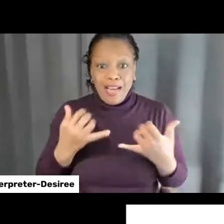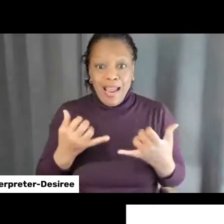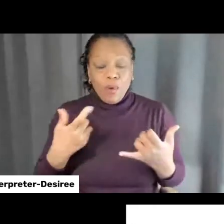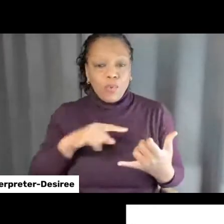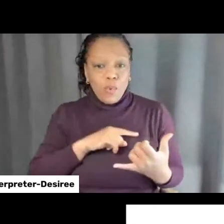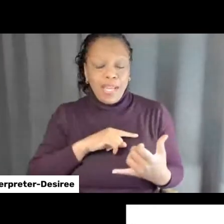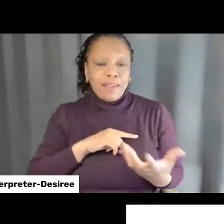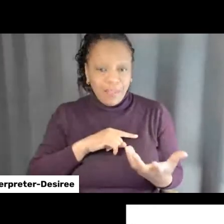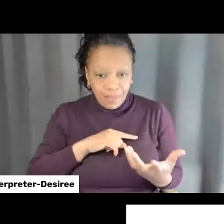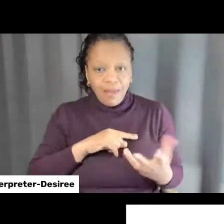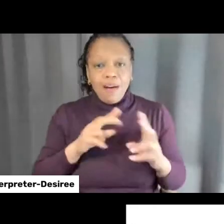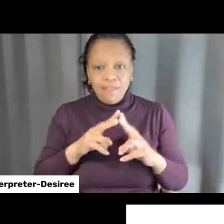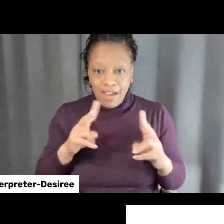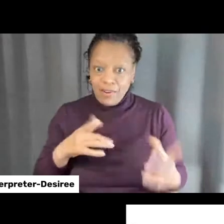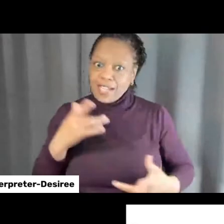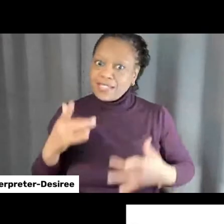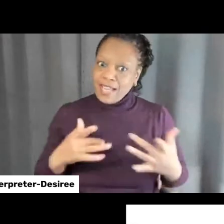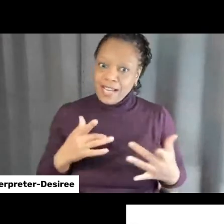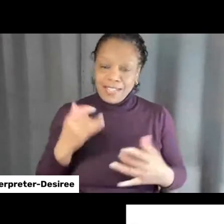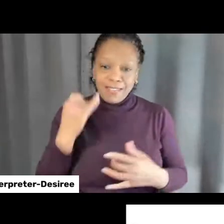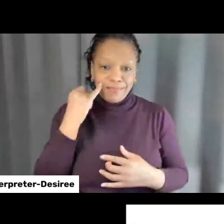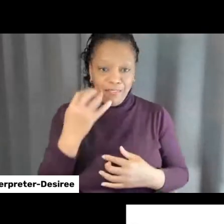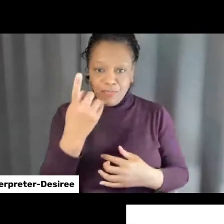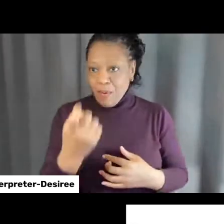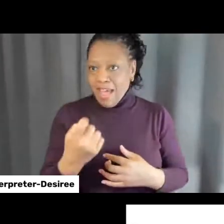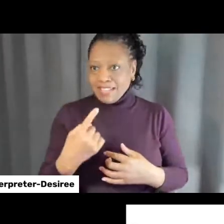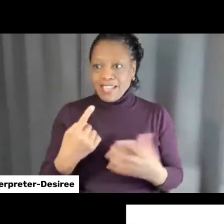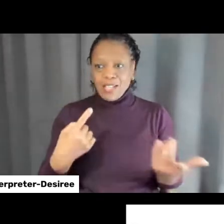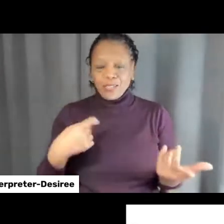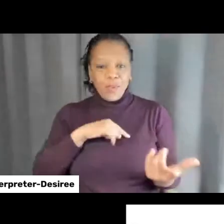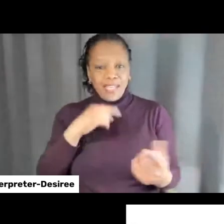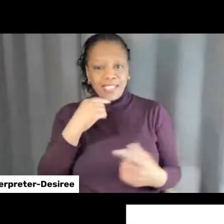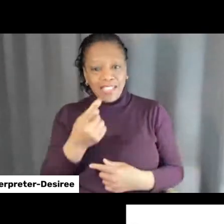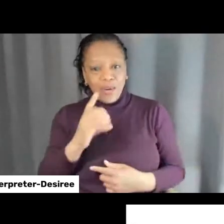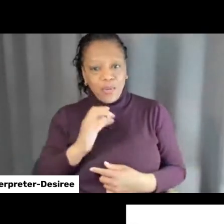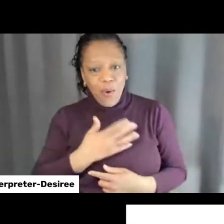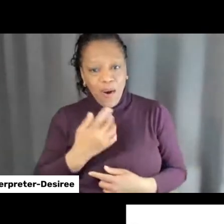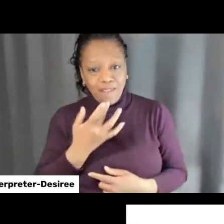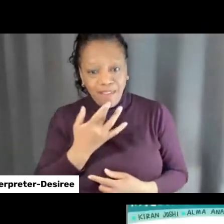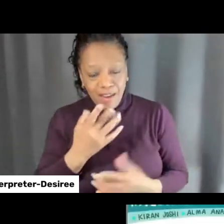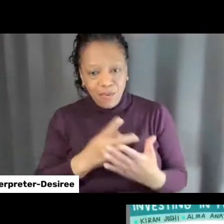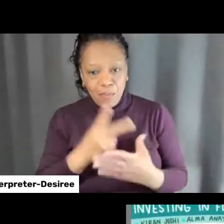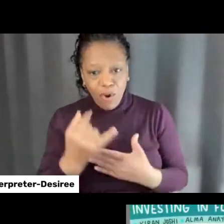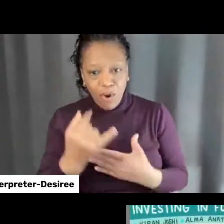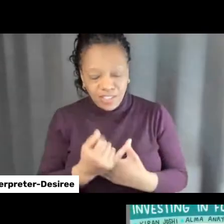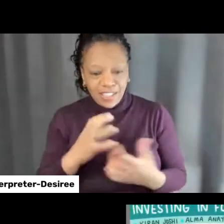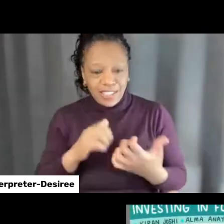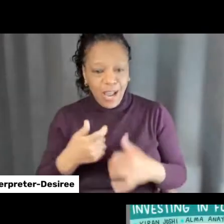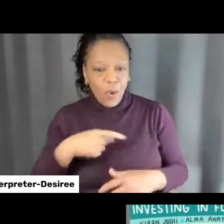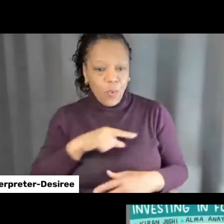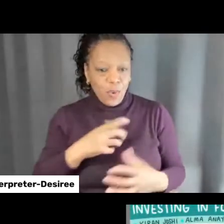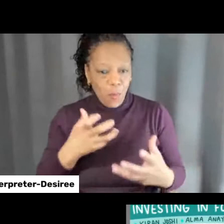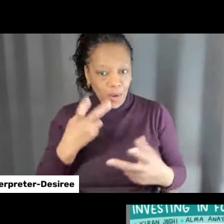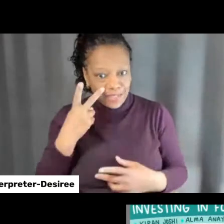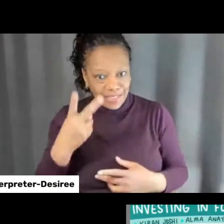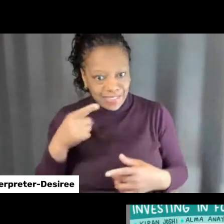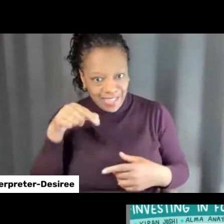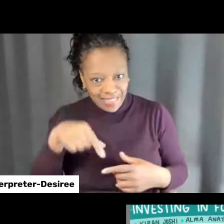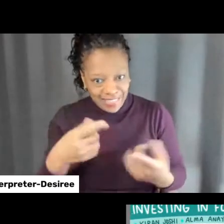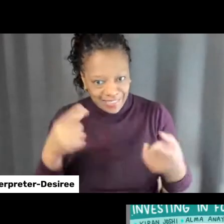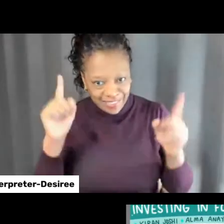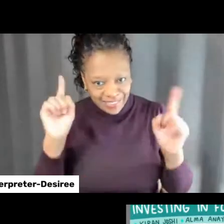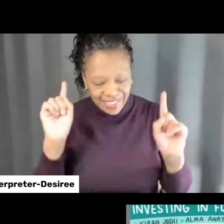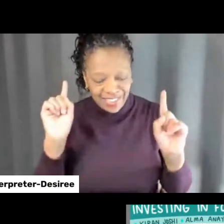any of the three of us, we can tell you some of our favorite projects and the ways we're very excited to see this roll out in community.